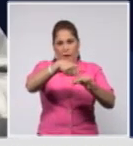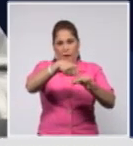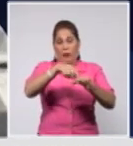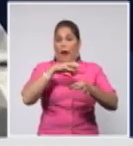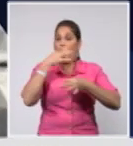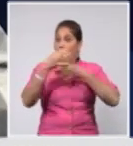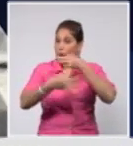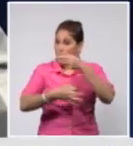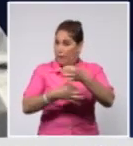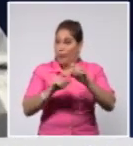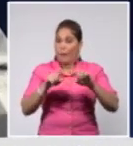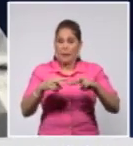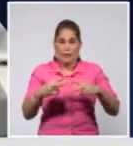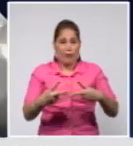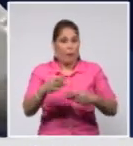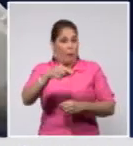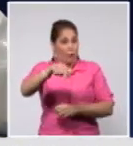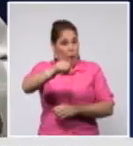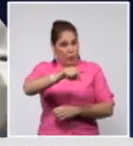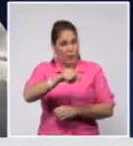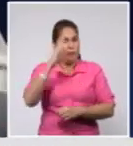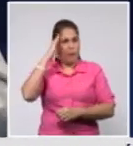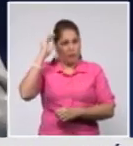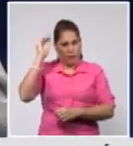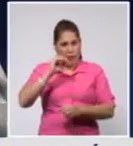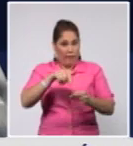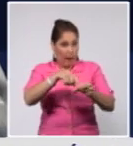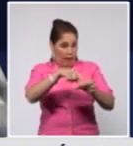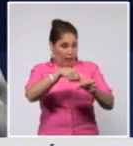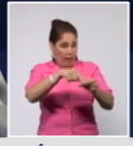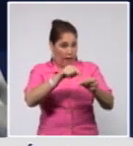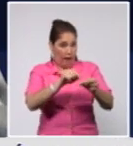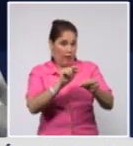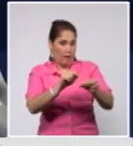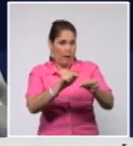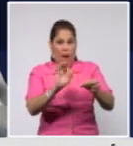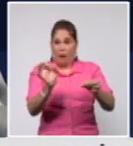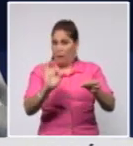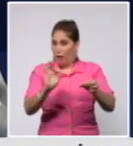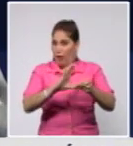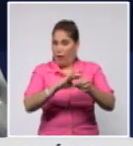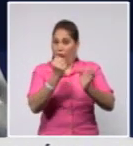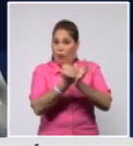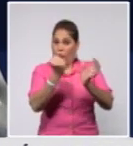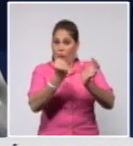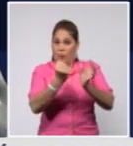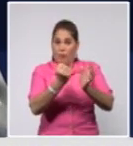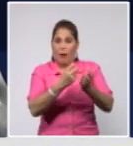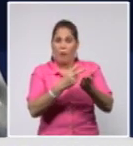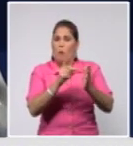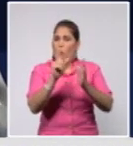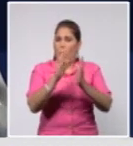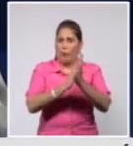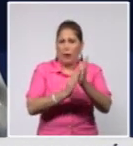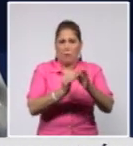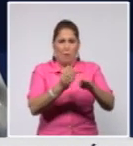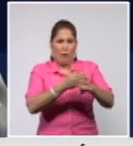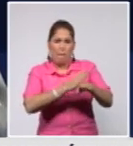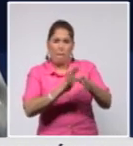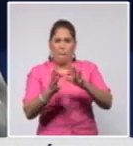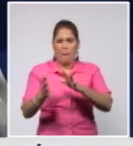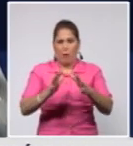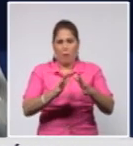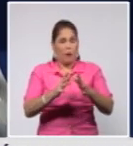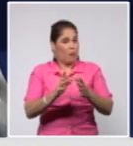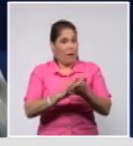as well as all of the country's remaining territories. All of the 40 positive cases